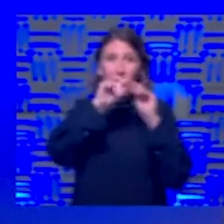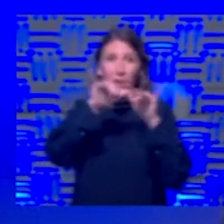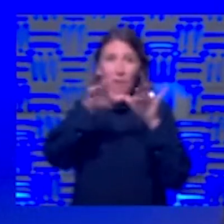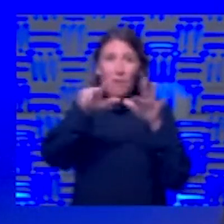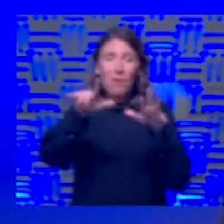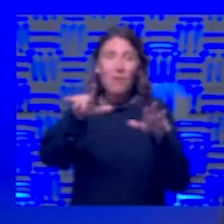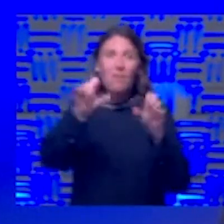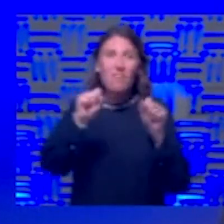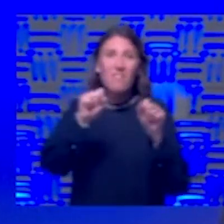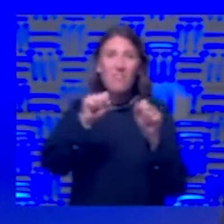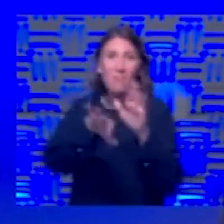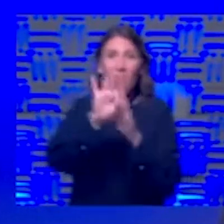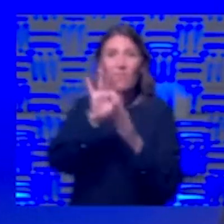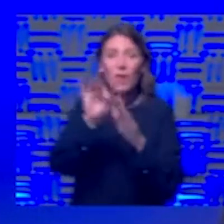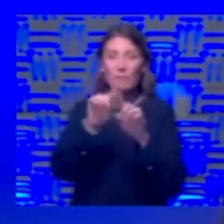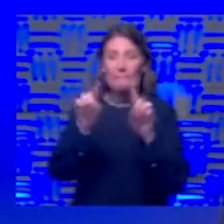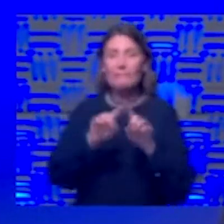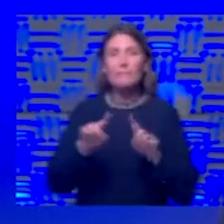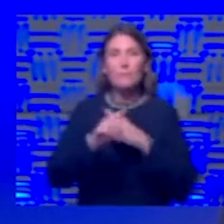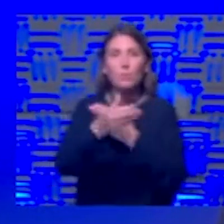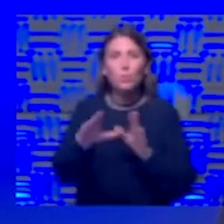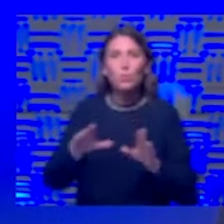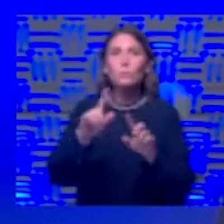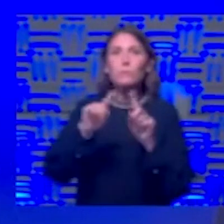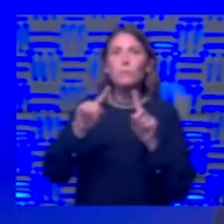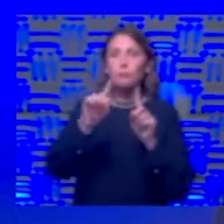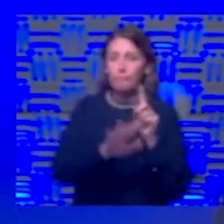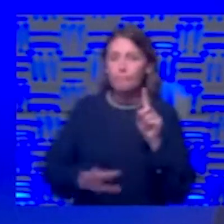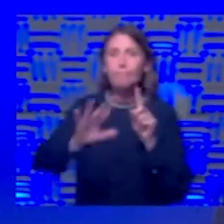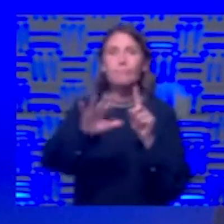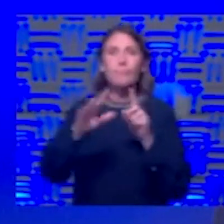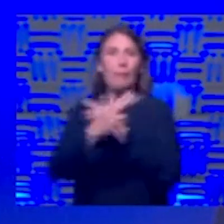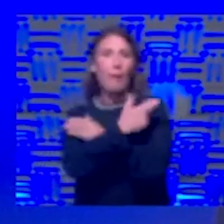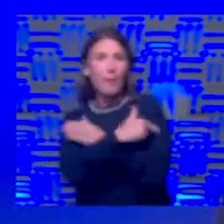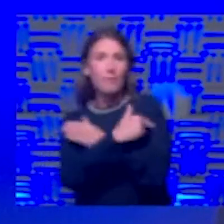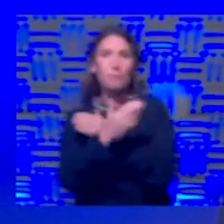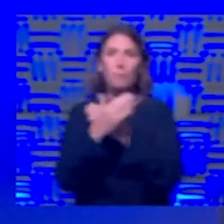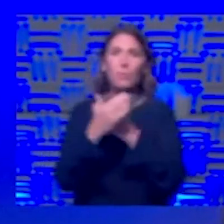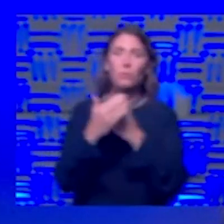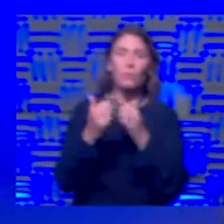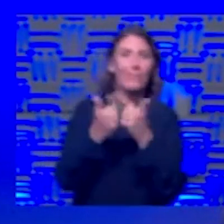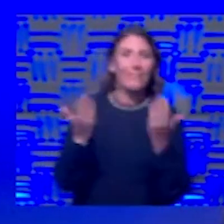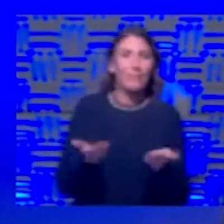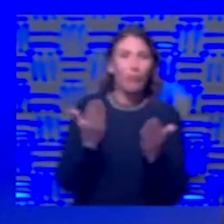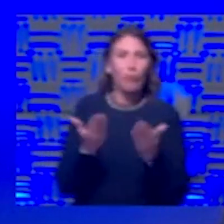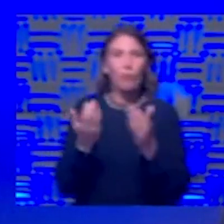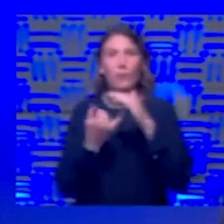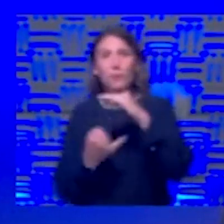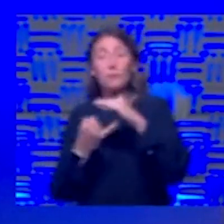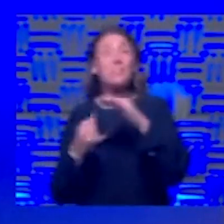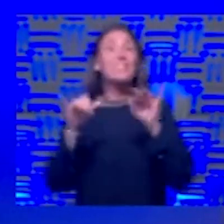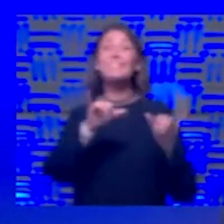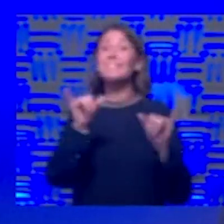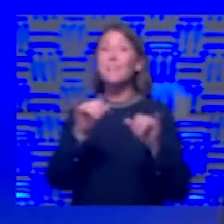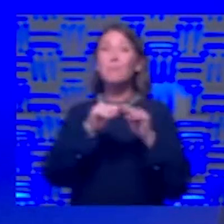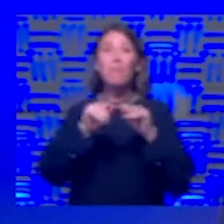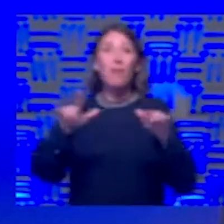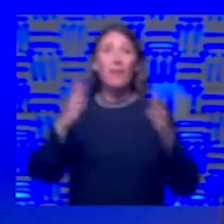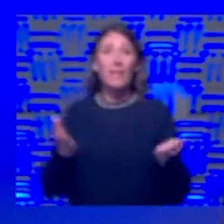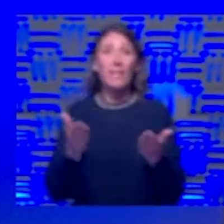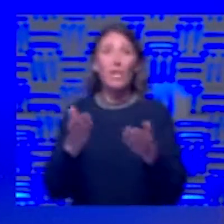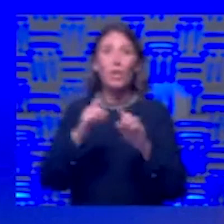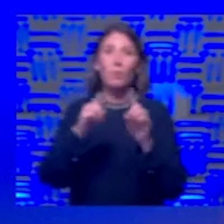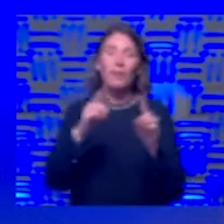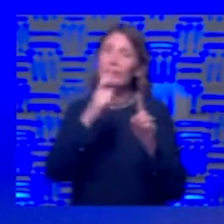different rooms, different areas of the hospital when people are even in isolation. Same thing could be spread here. I don't really think it poses